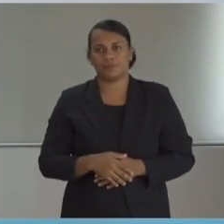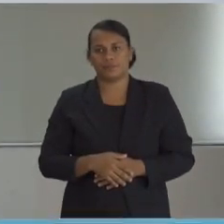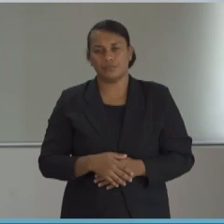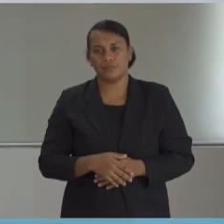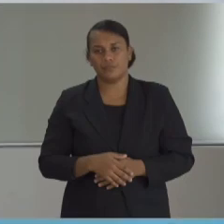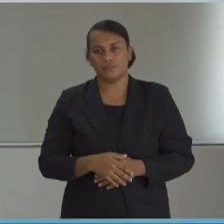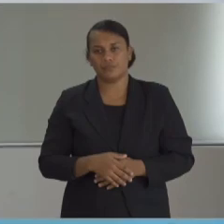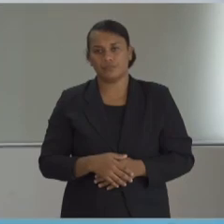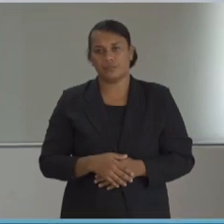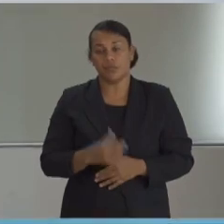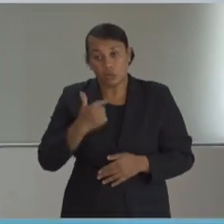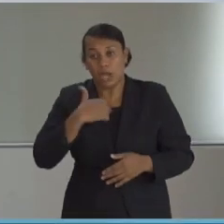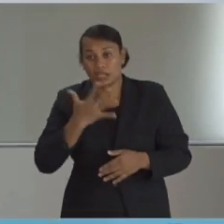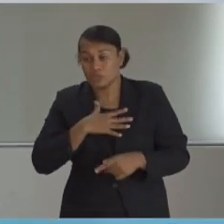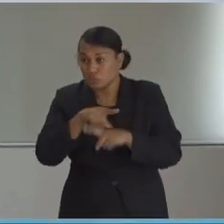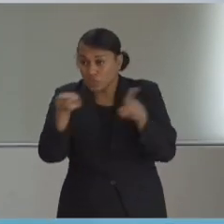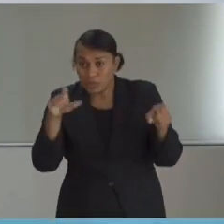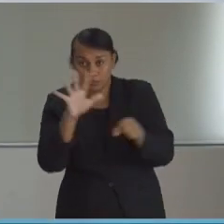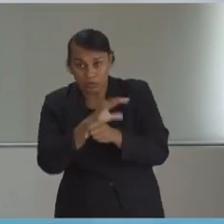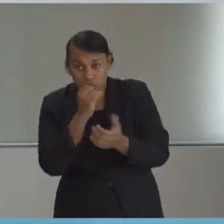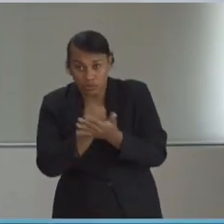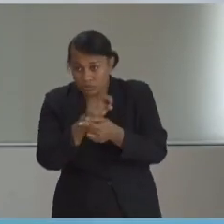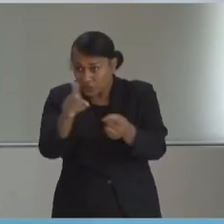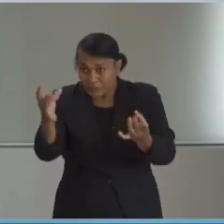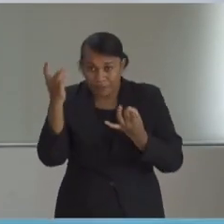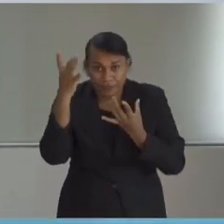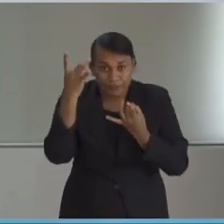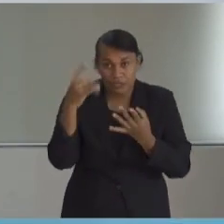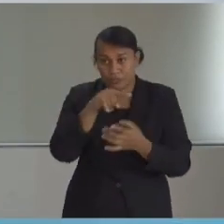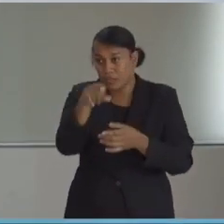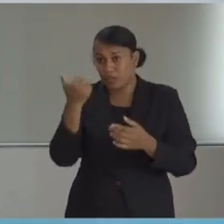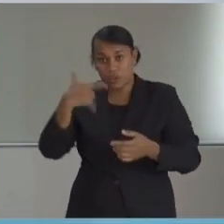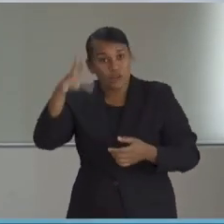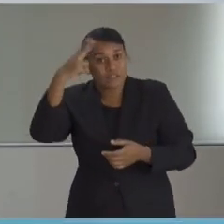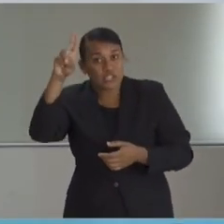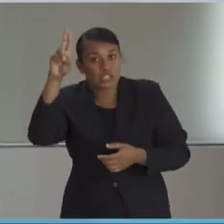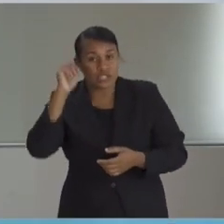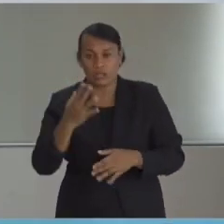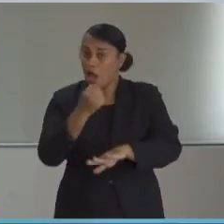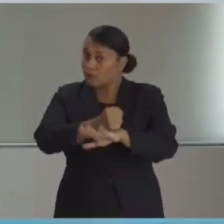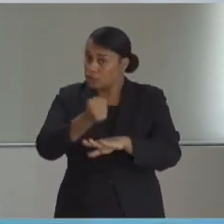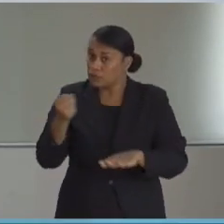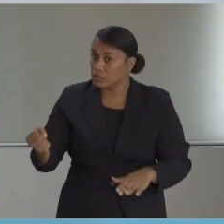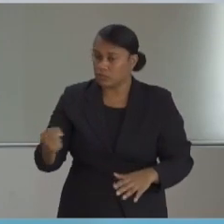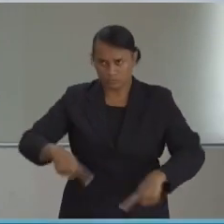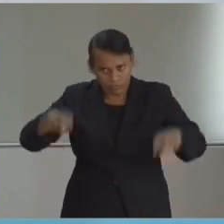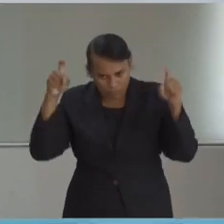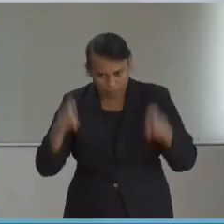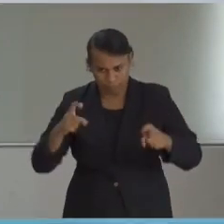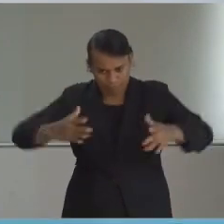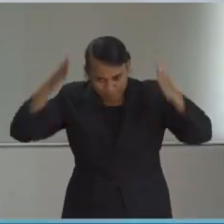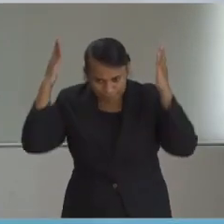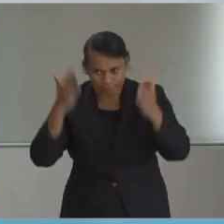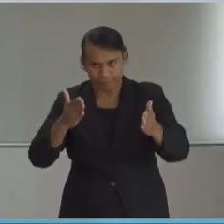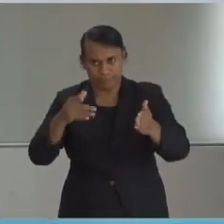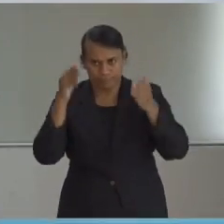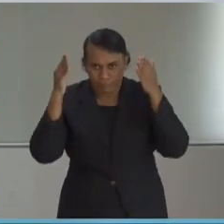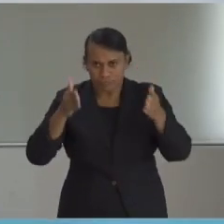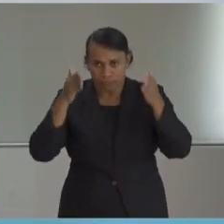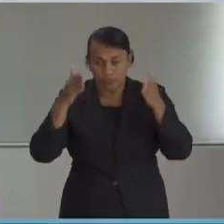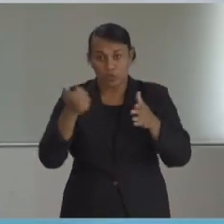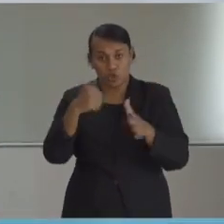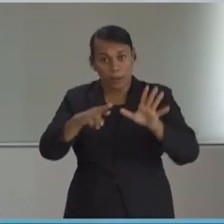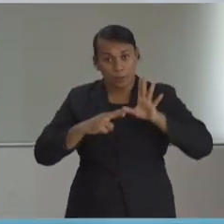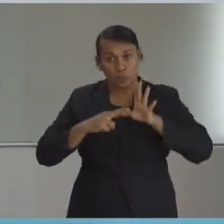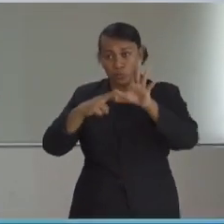let me assure every Fijian that government remains focused in its response